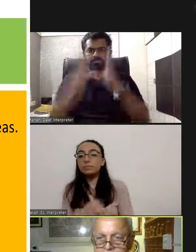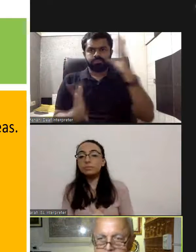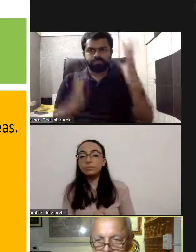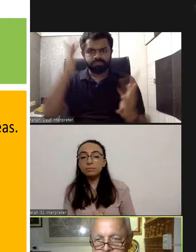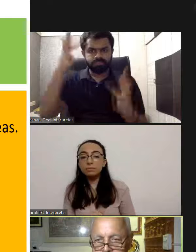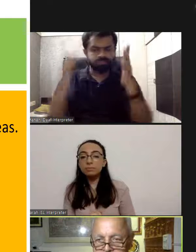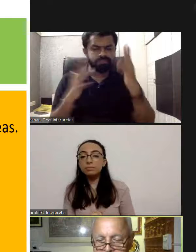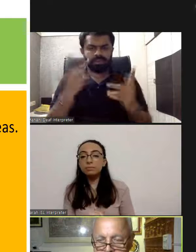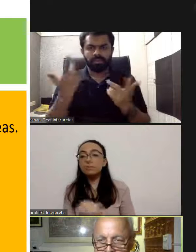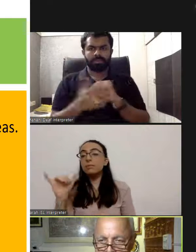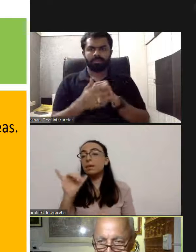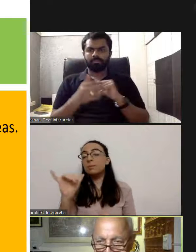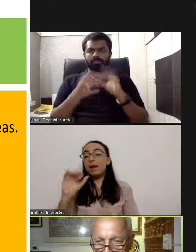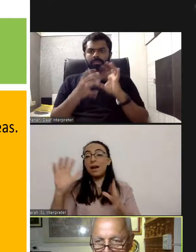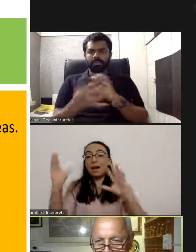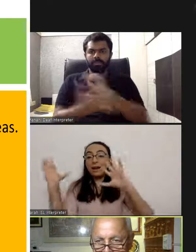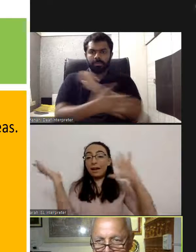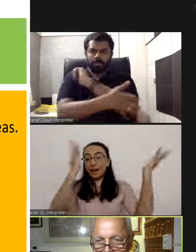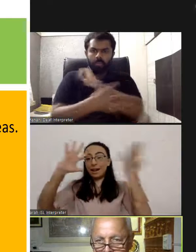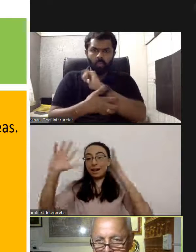particularly in the context of climate change,